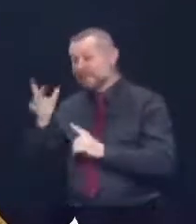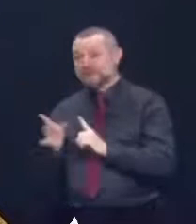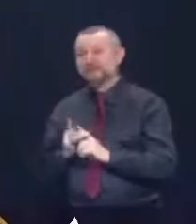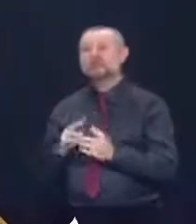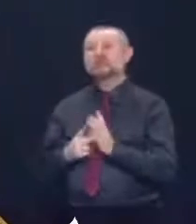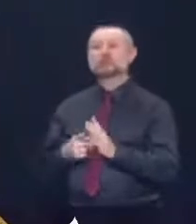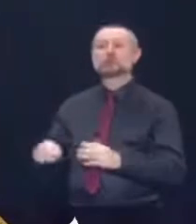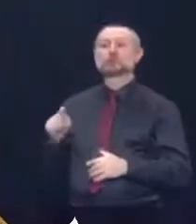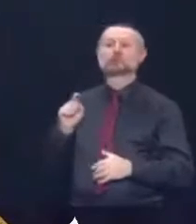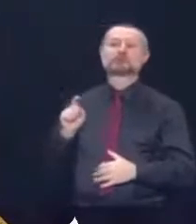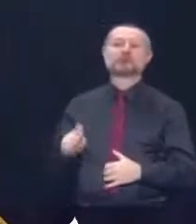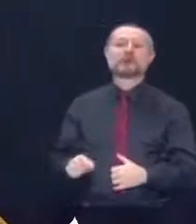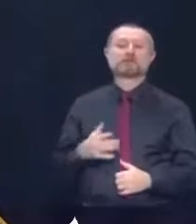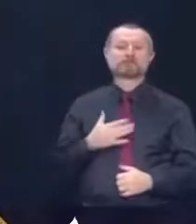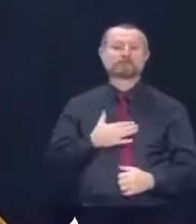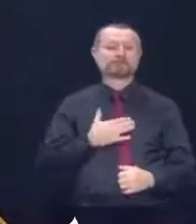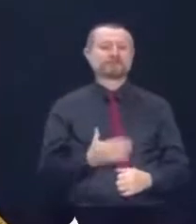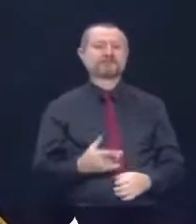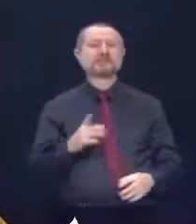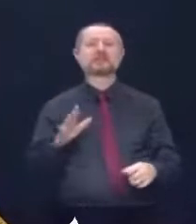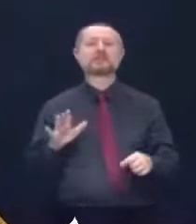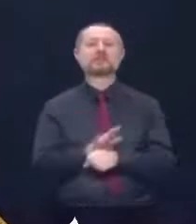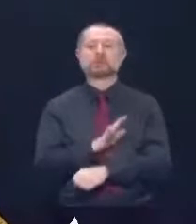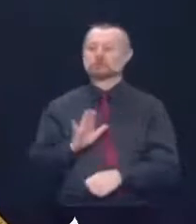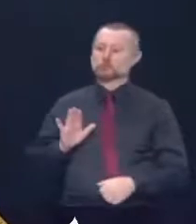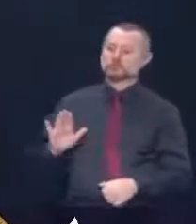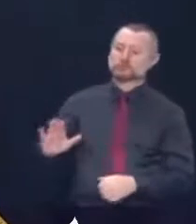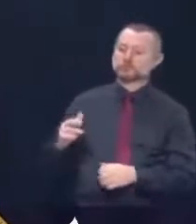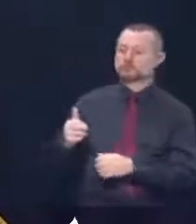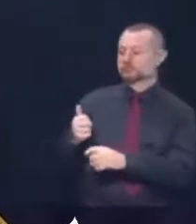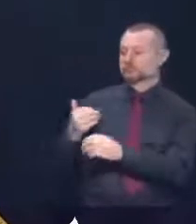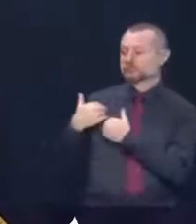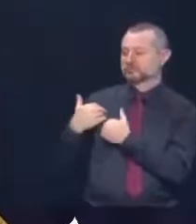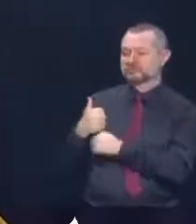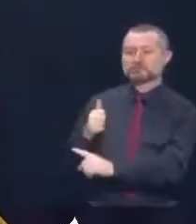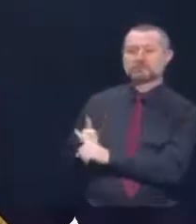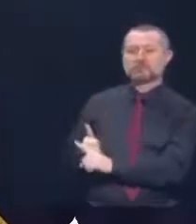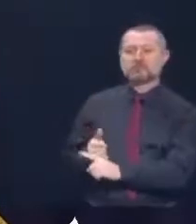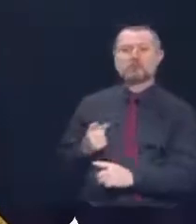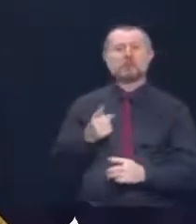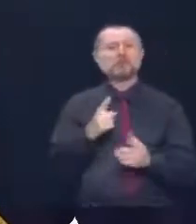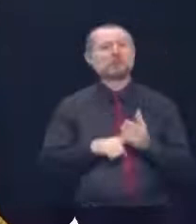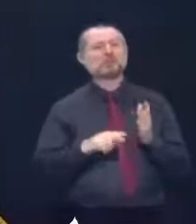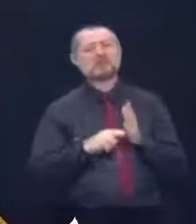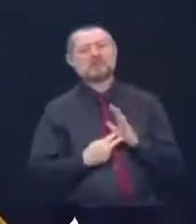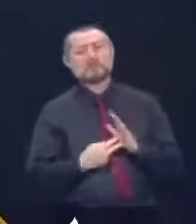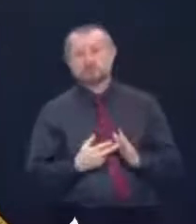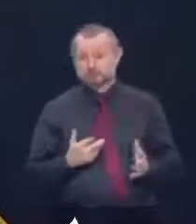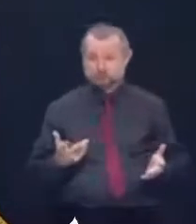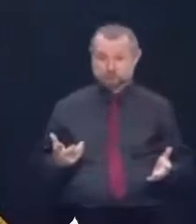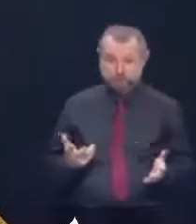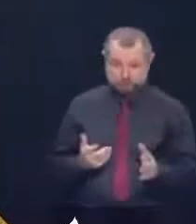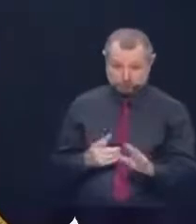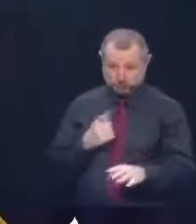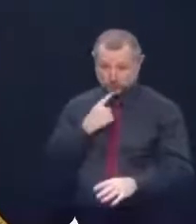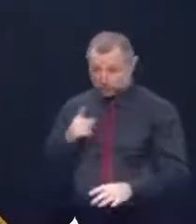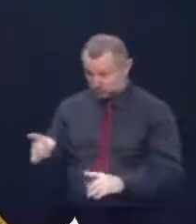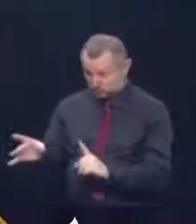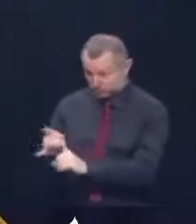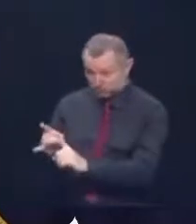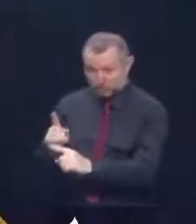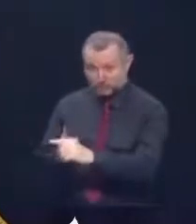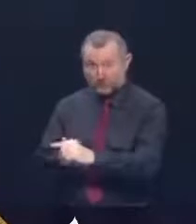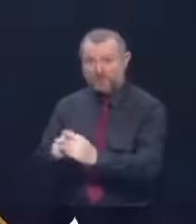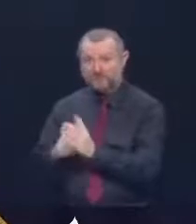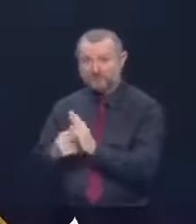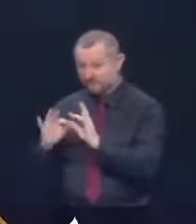you're purely responsible. He said, what do you mean? I said, if you get sick or your family gets